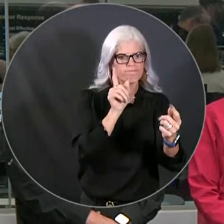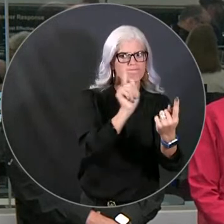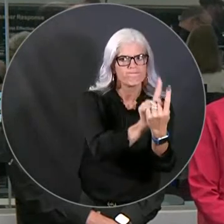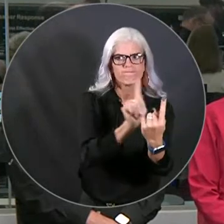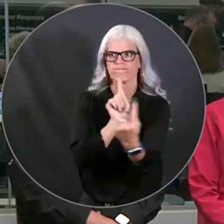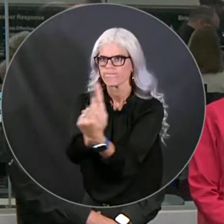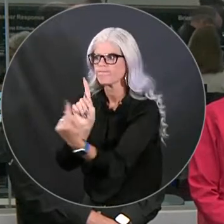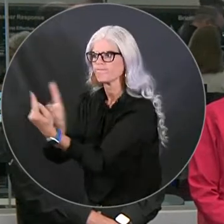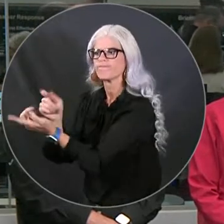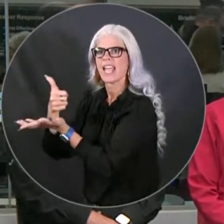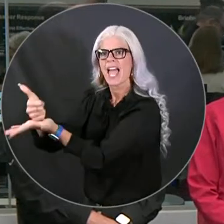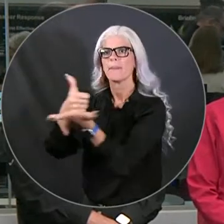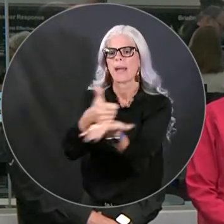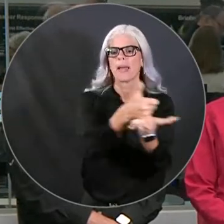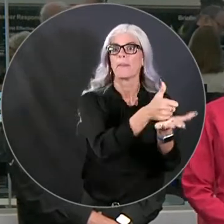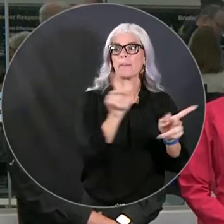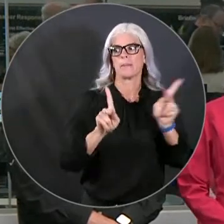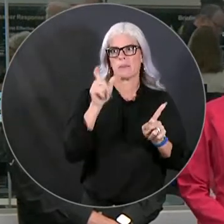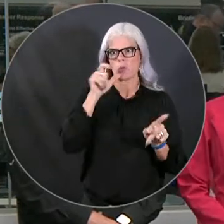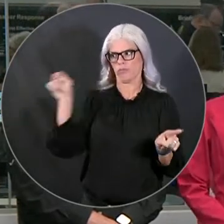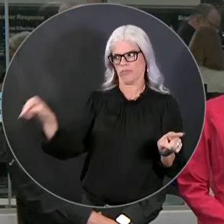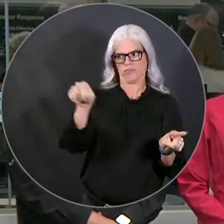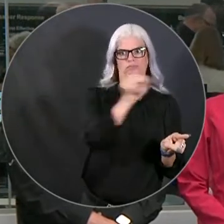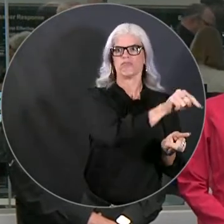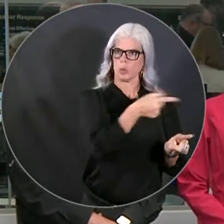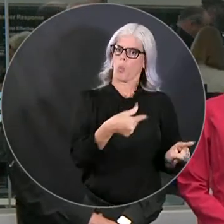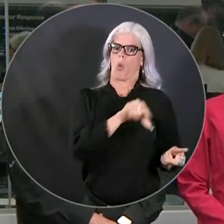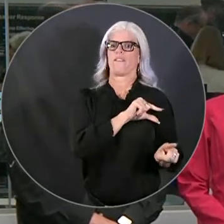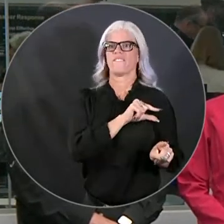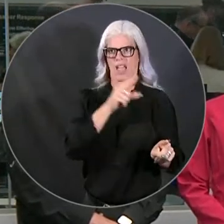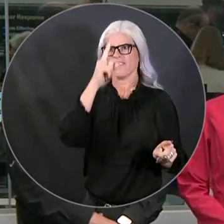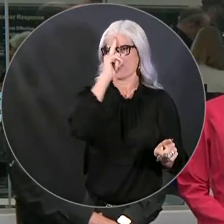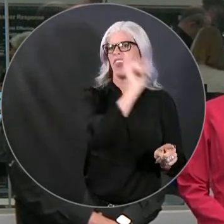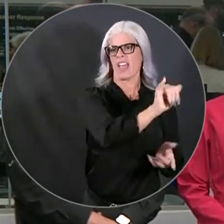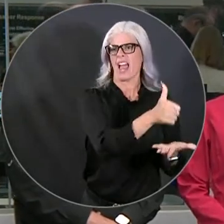who qualify. You go to FEMA.gov, or you can call